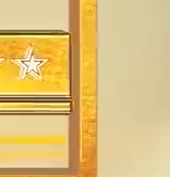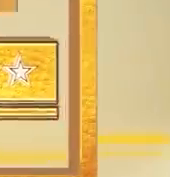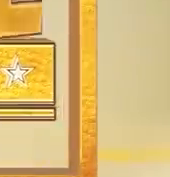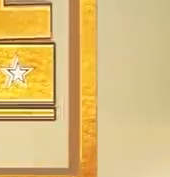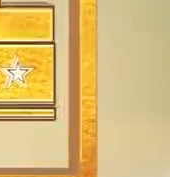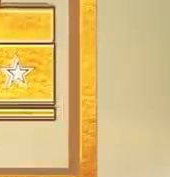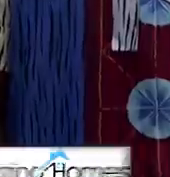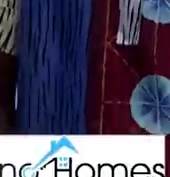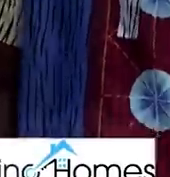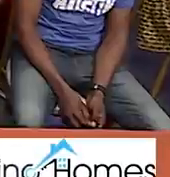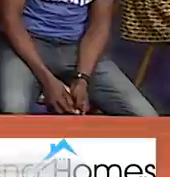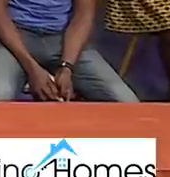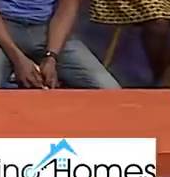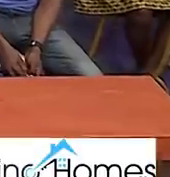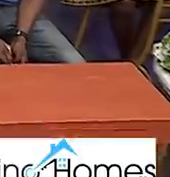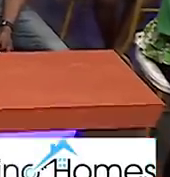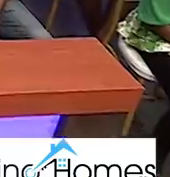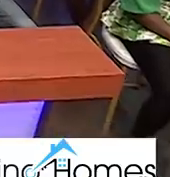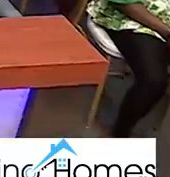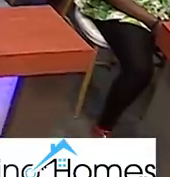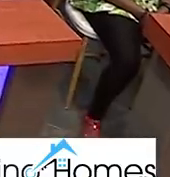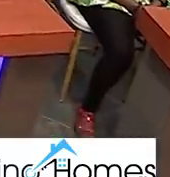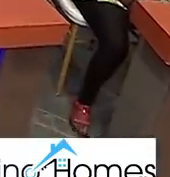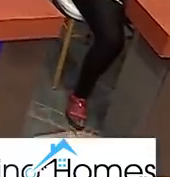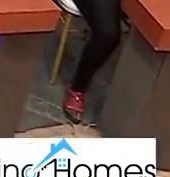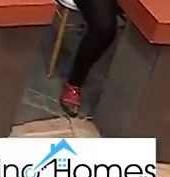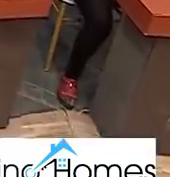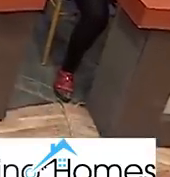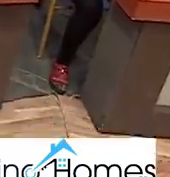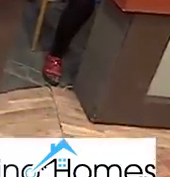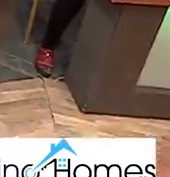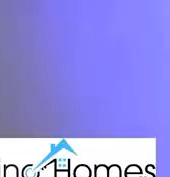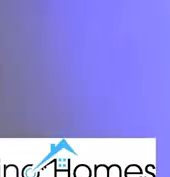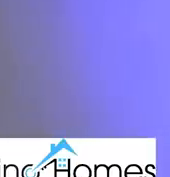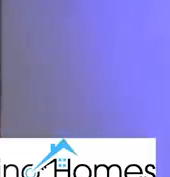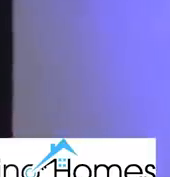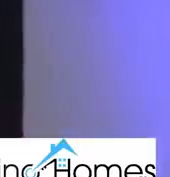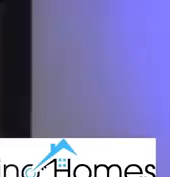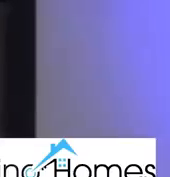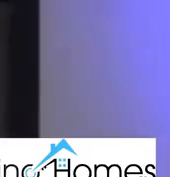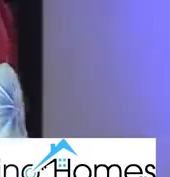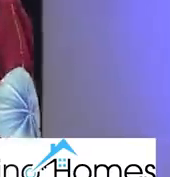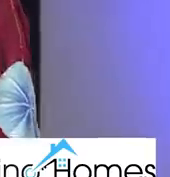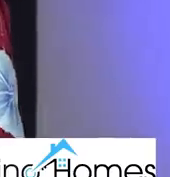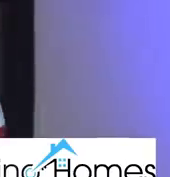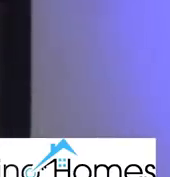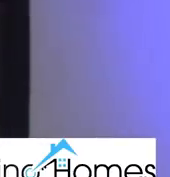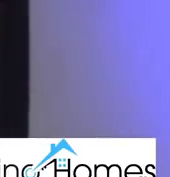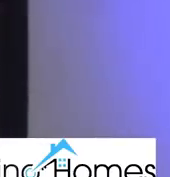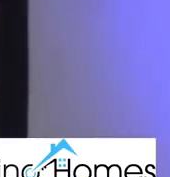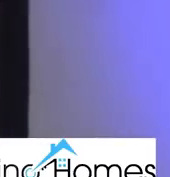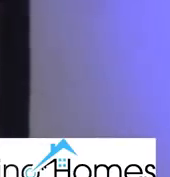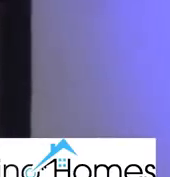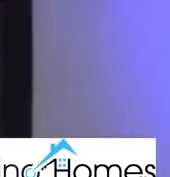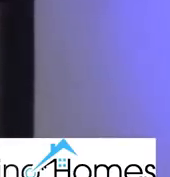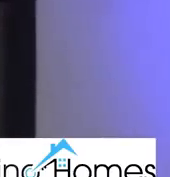today on the Justice Court. The plaintiff, Maria Adekunle, is asking the court to compel